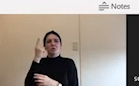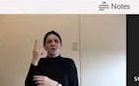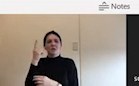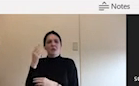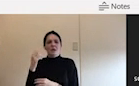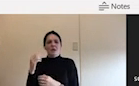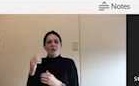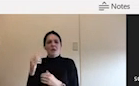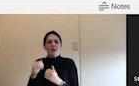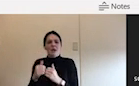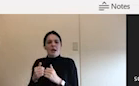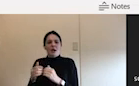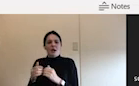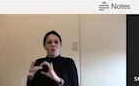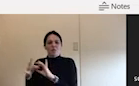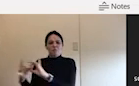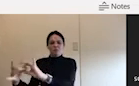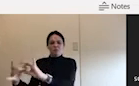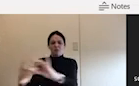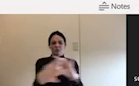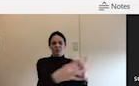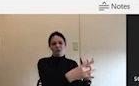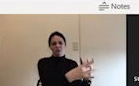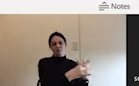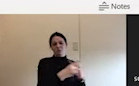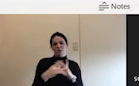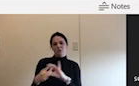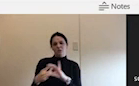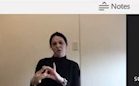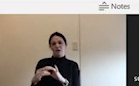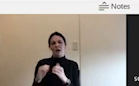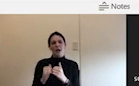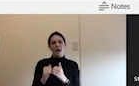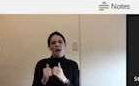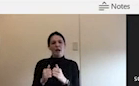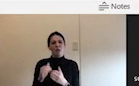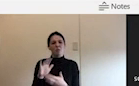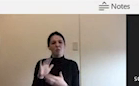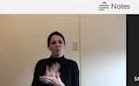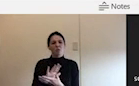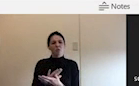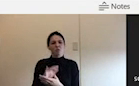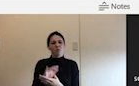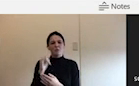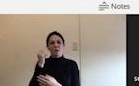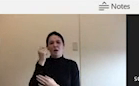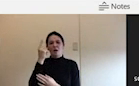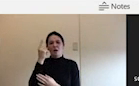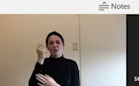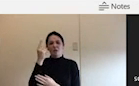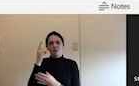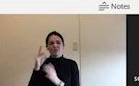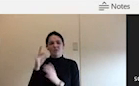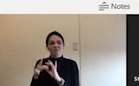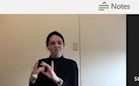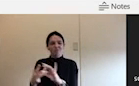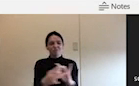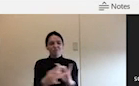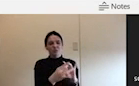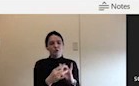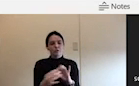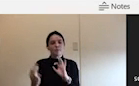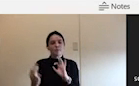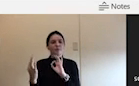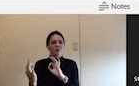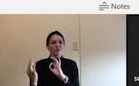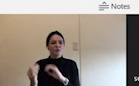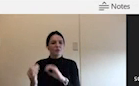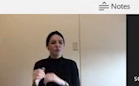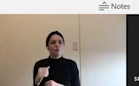really what making is all about, making maker spaces, as we're talking about. And he's going to keep perfecting this.